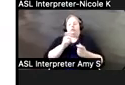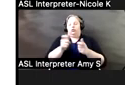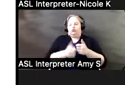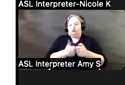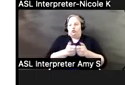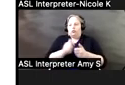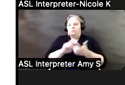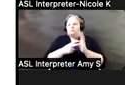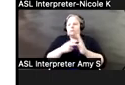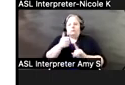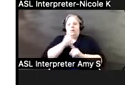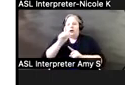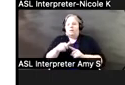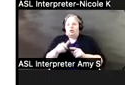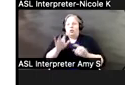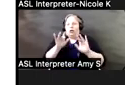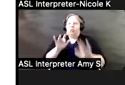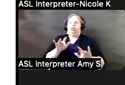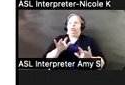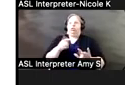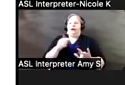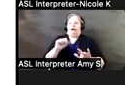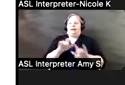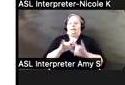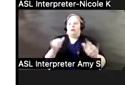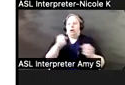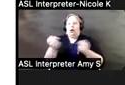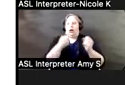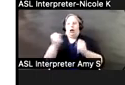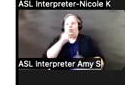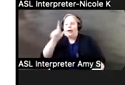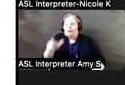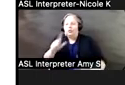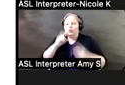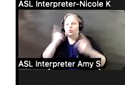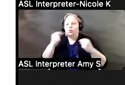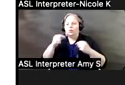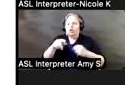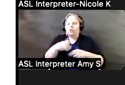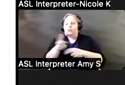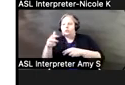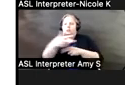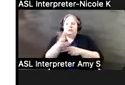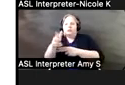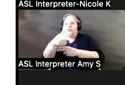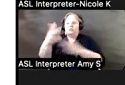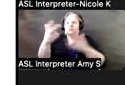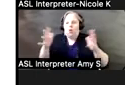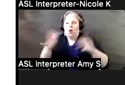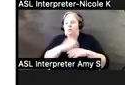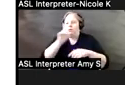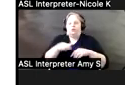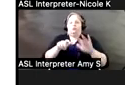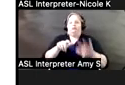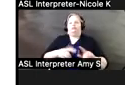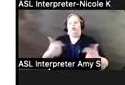can make it so they don't have to hold down the gas button when they're driving their car. So all they need to do is steer left and right. They don't even have to hold down the gas because it does it